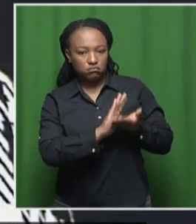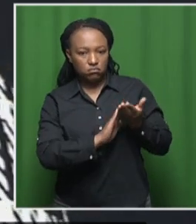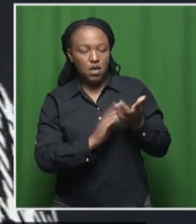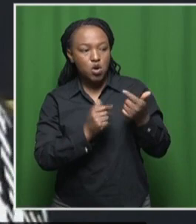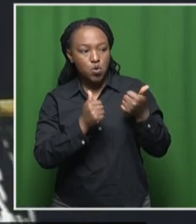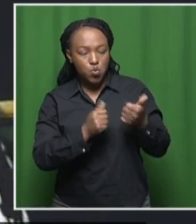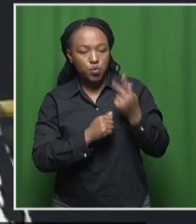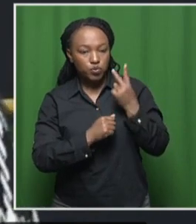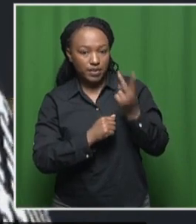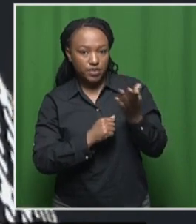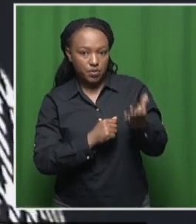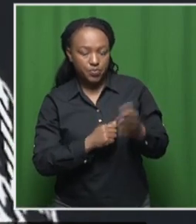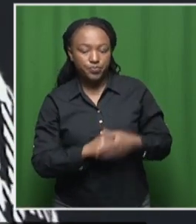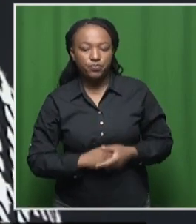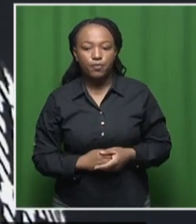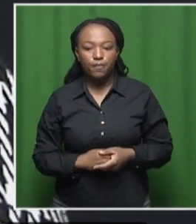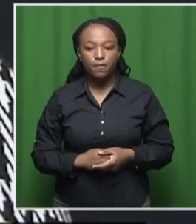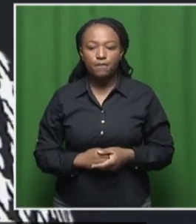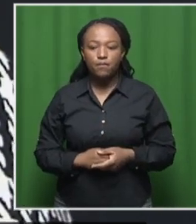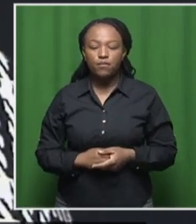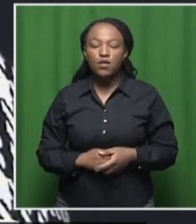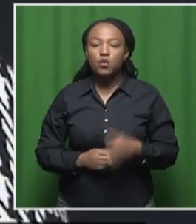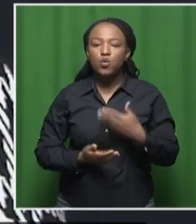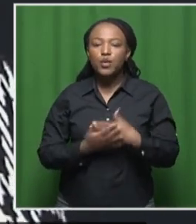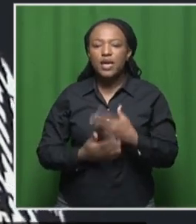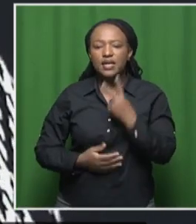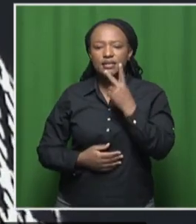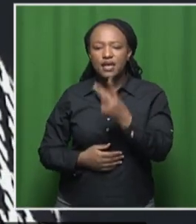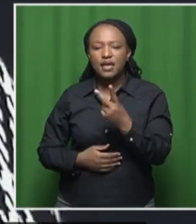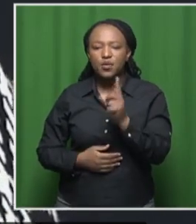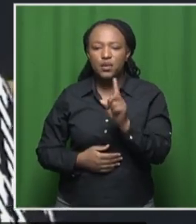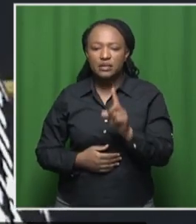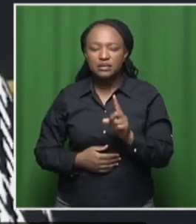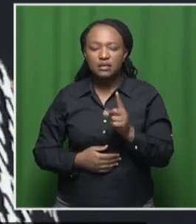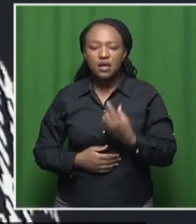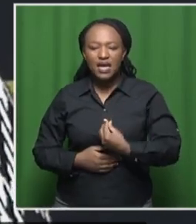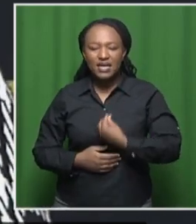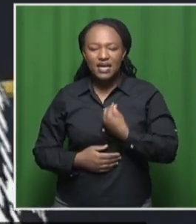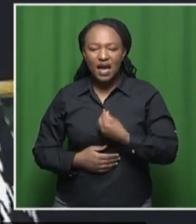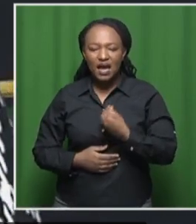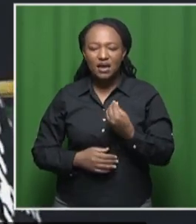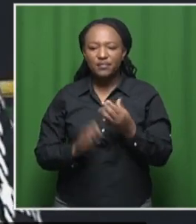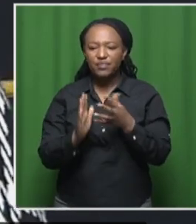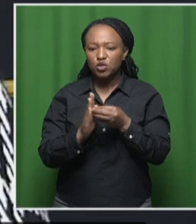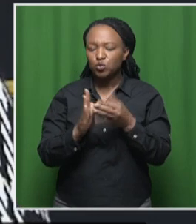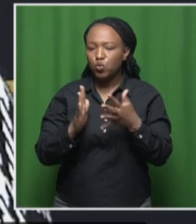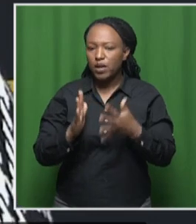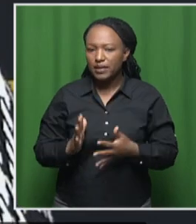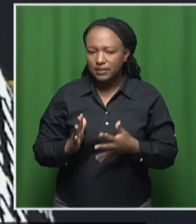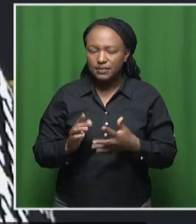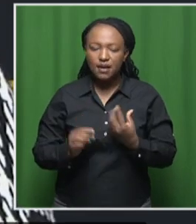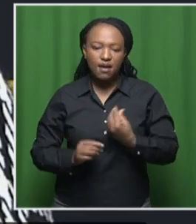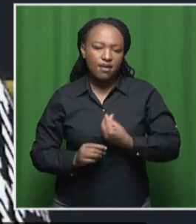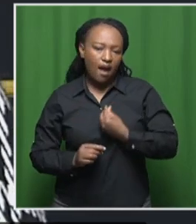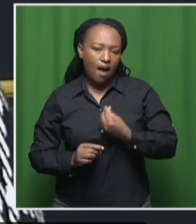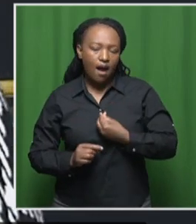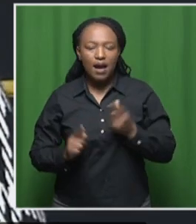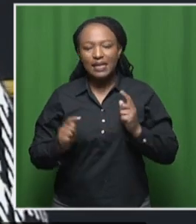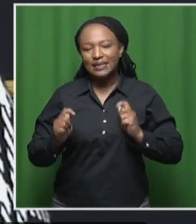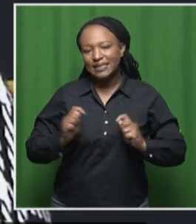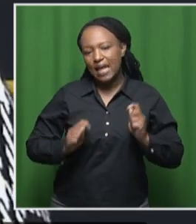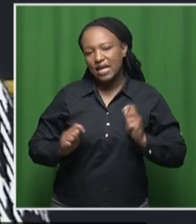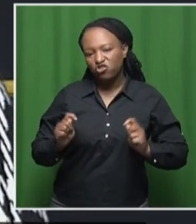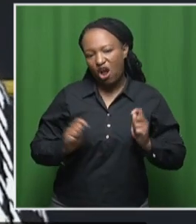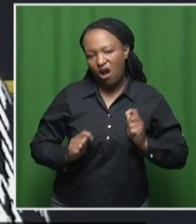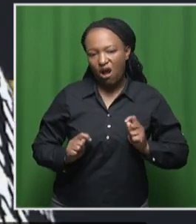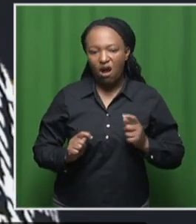good to see. So what would you say to to young students, young teenagers who are interested in